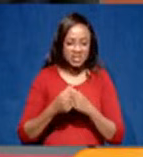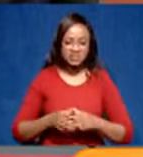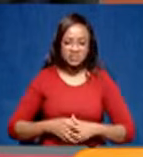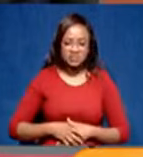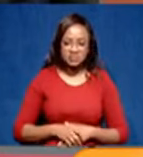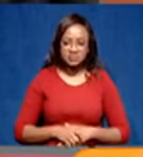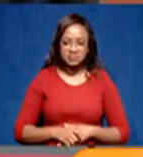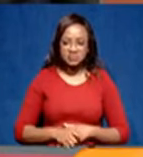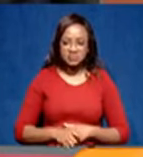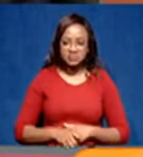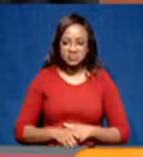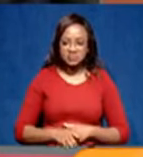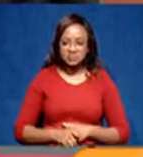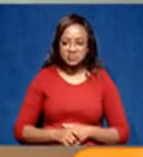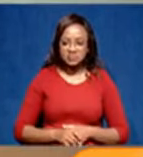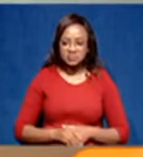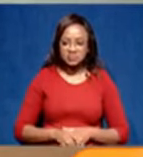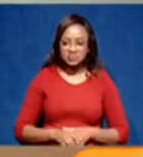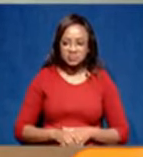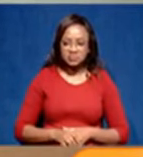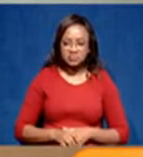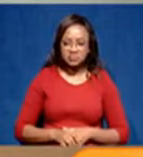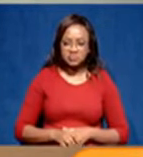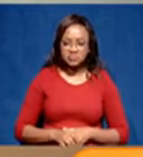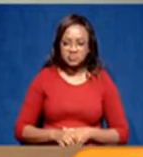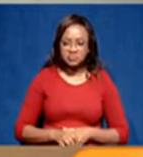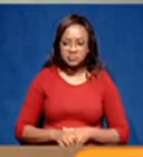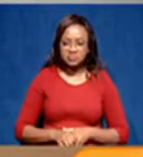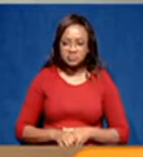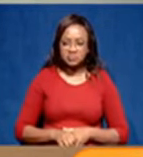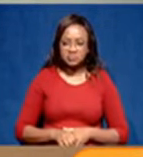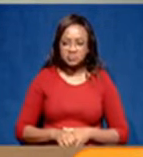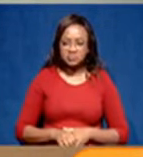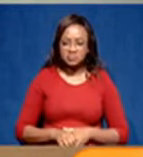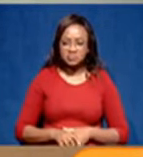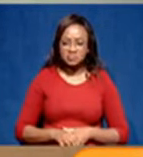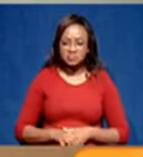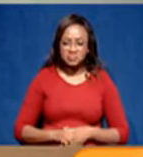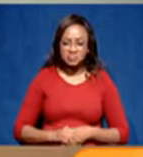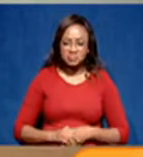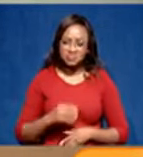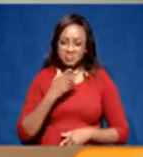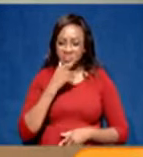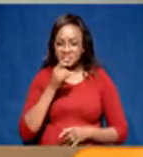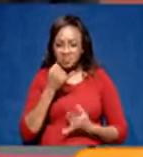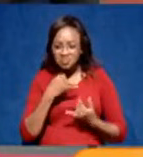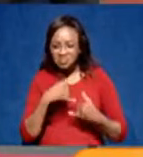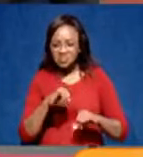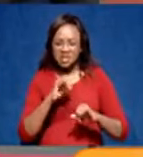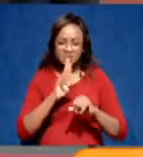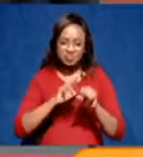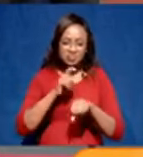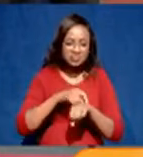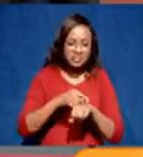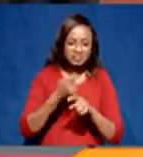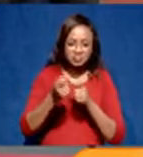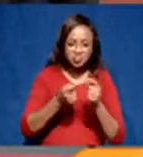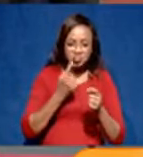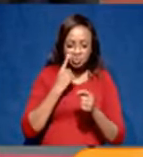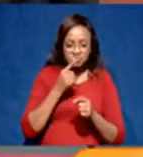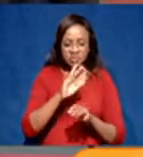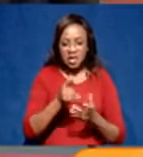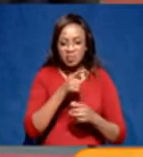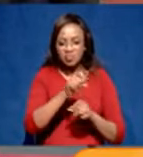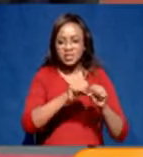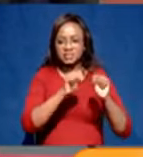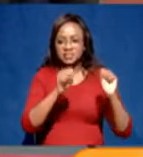elections, despite a lot of piloting. Don't you want to spend some time to see how the system works, the piloting itself, because it's an entire phase to